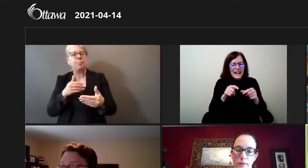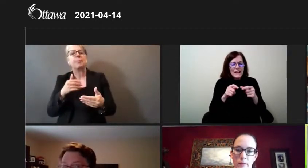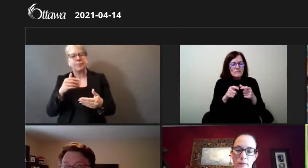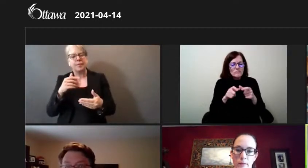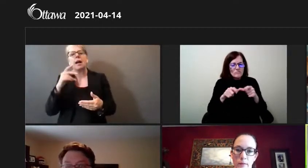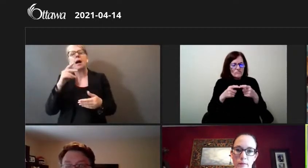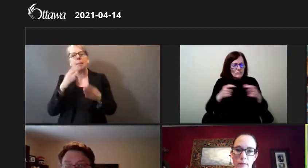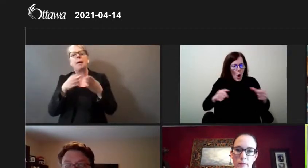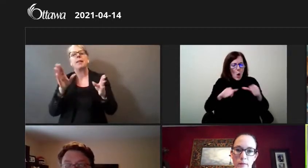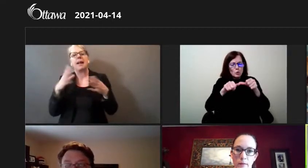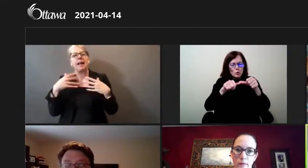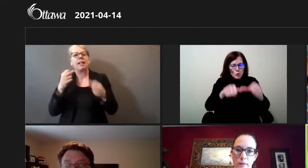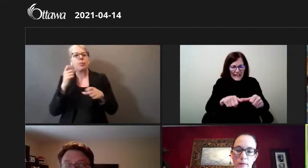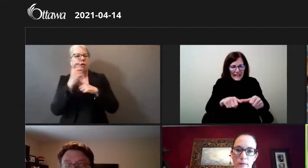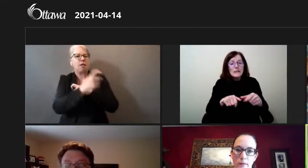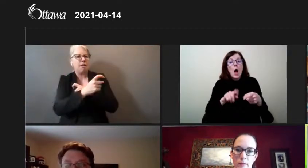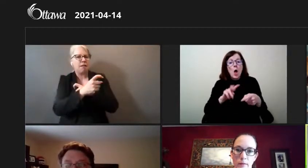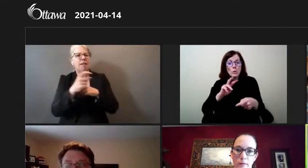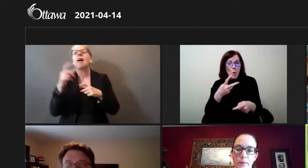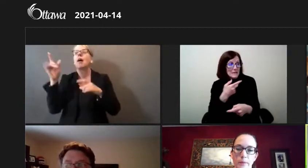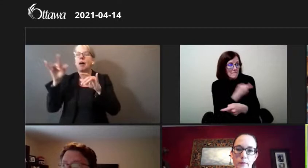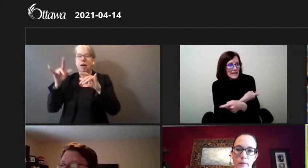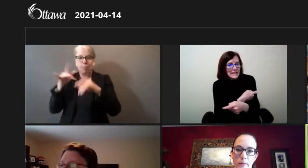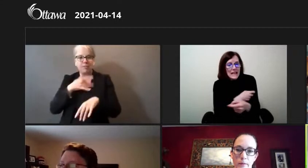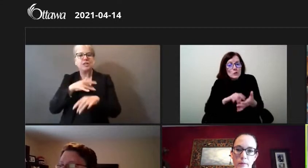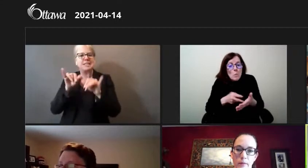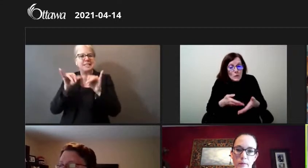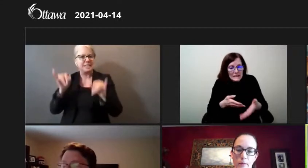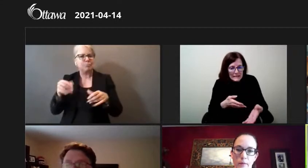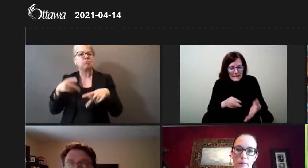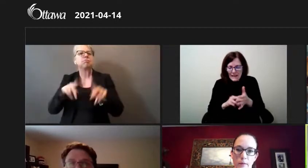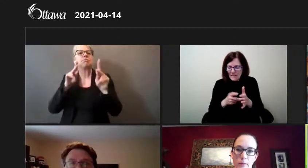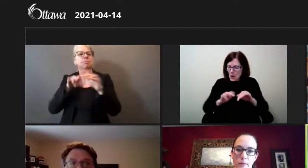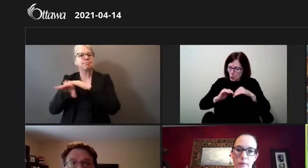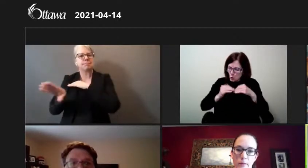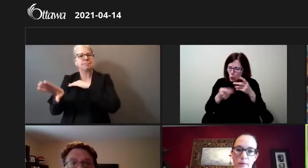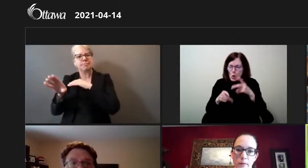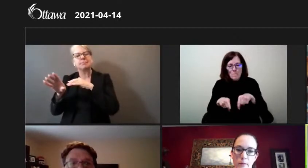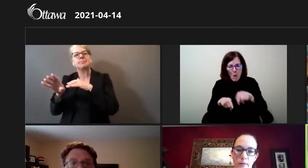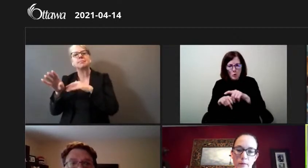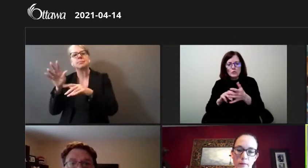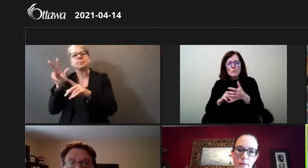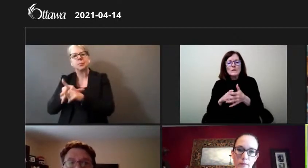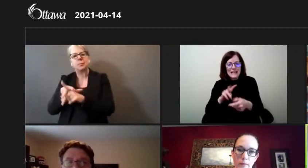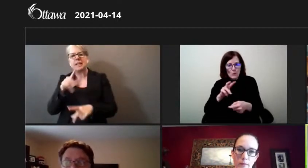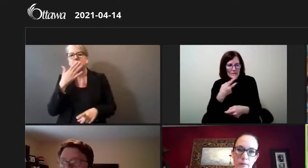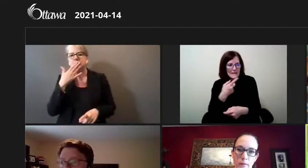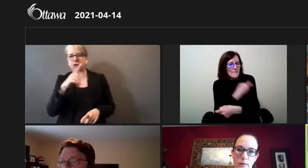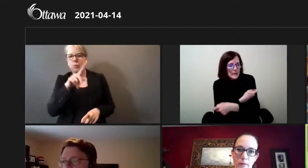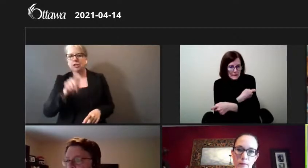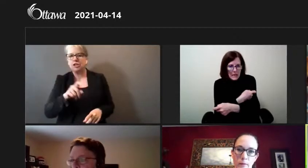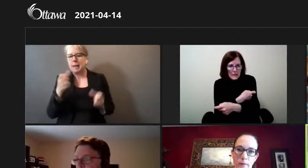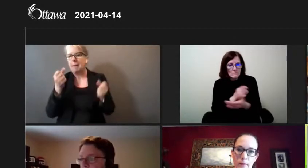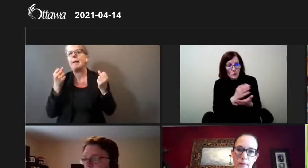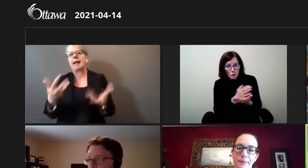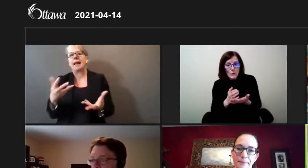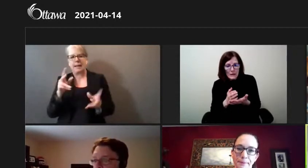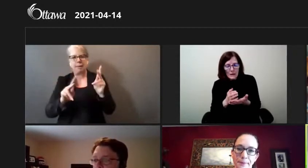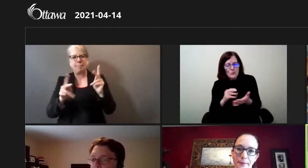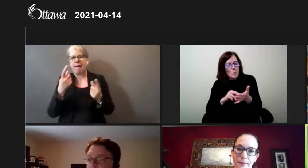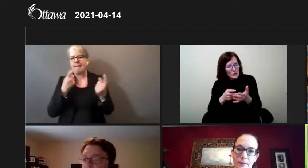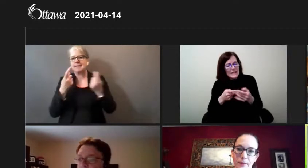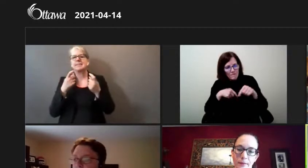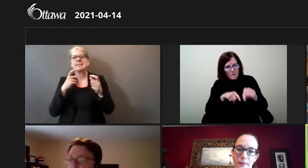call them to tell them, yes, now the provincial booking system allows you to go on. And it's a good question because many people are asking us the